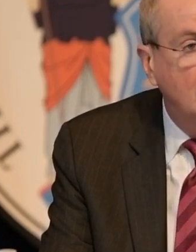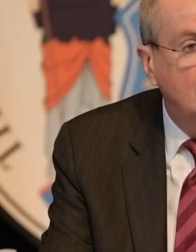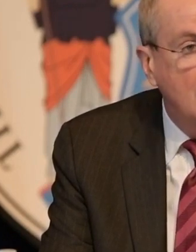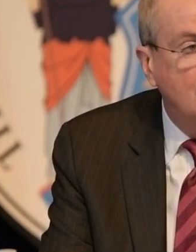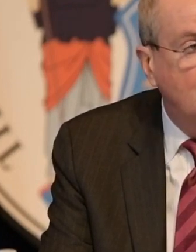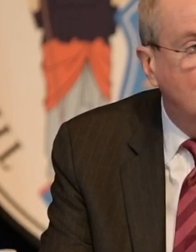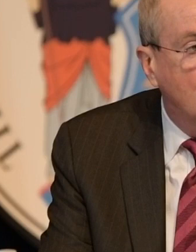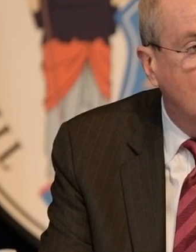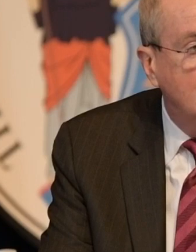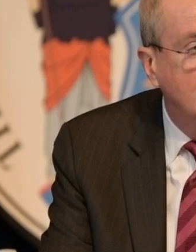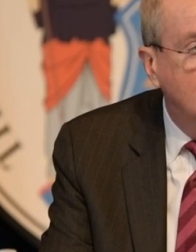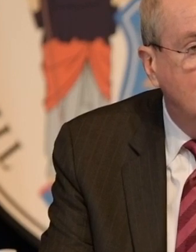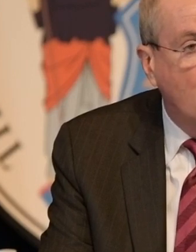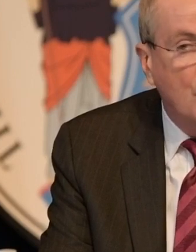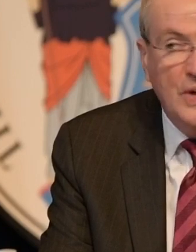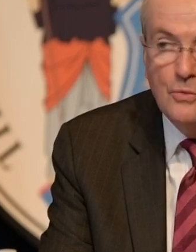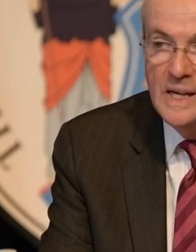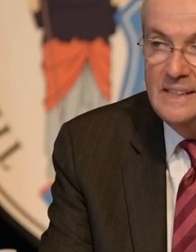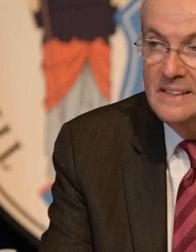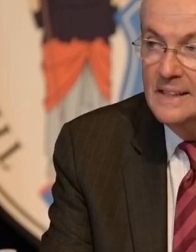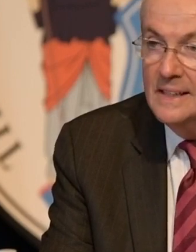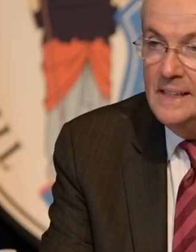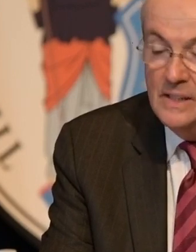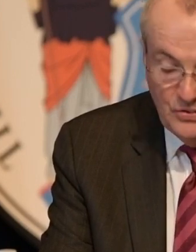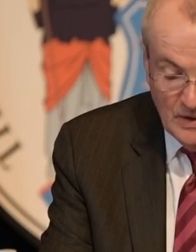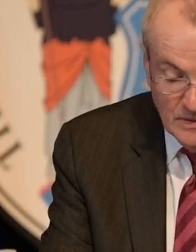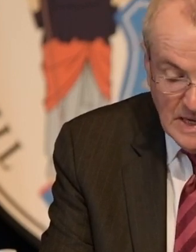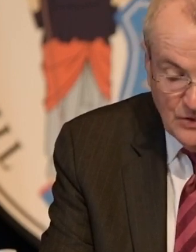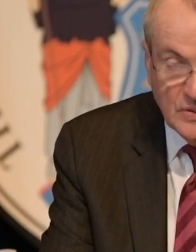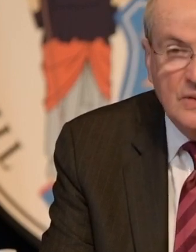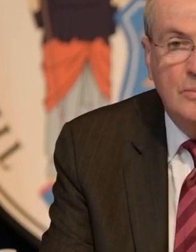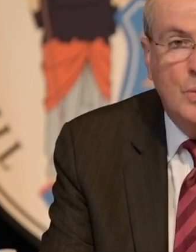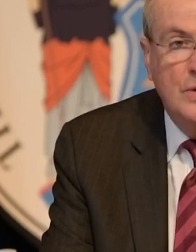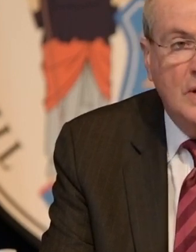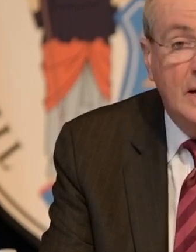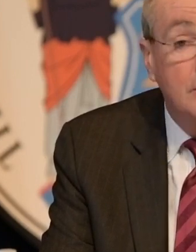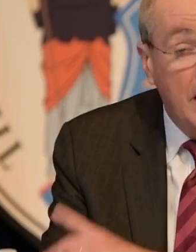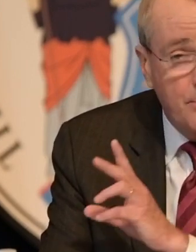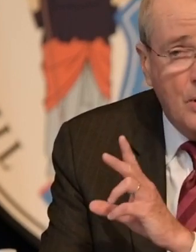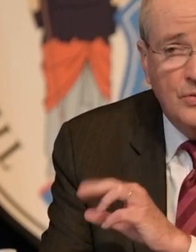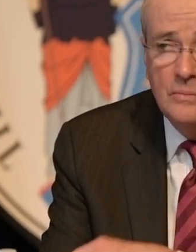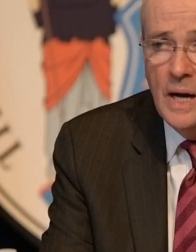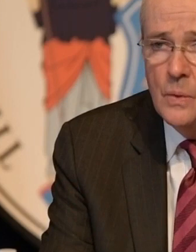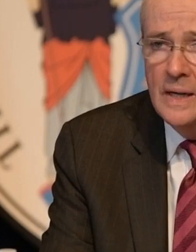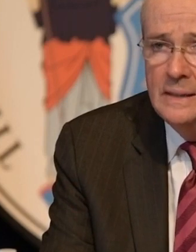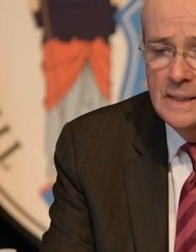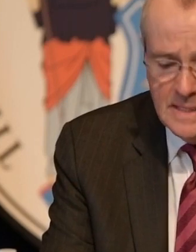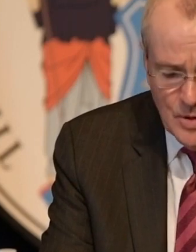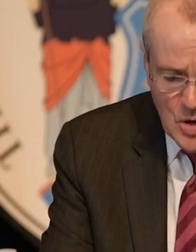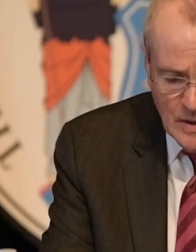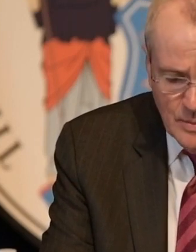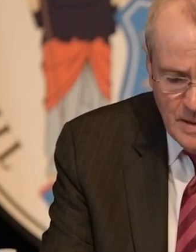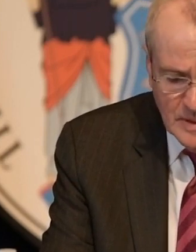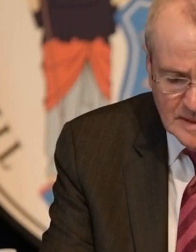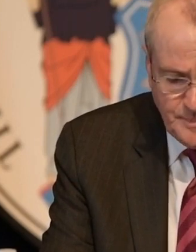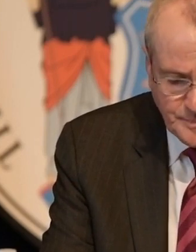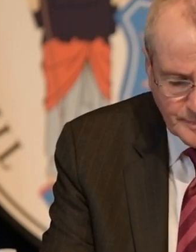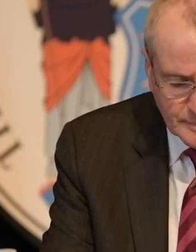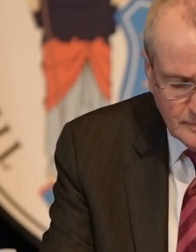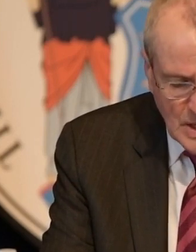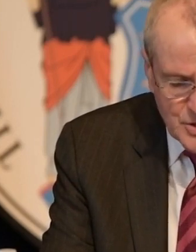to see, and if you haven't seen it already, it's worth a read. He and Senator Cassidy from Louisiana, bipartisan, by the way, Democrat and